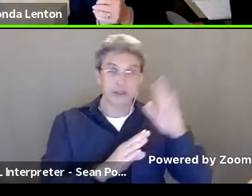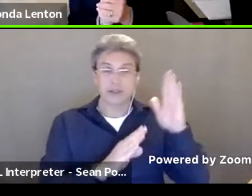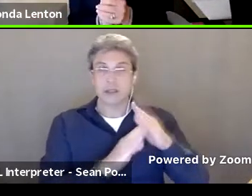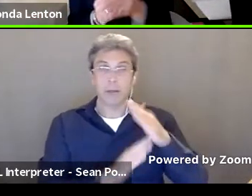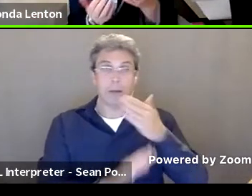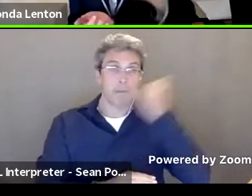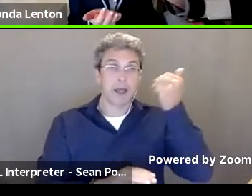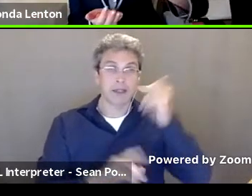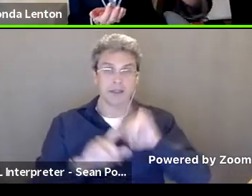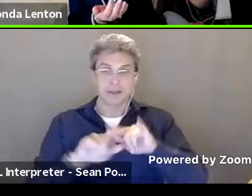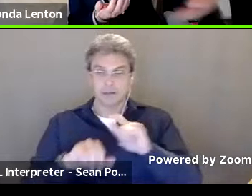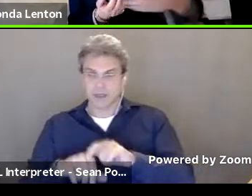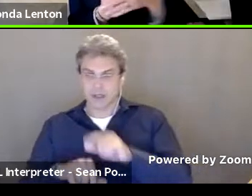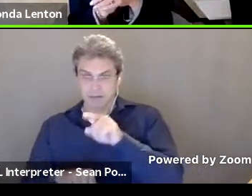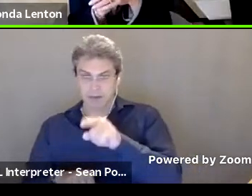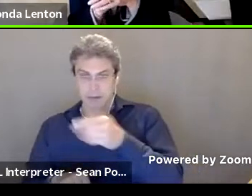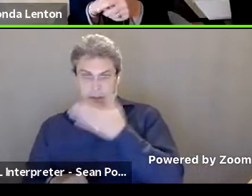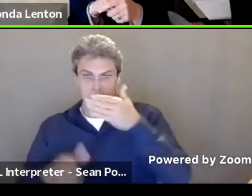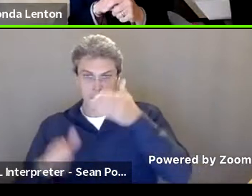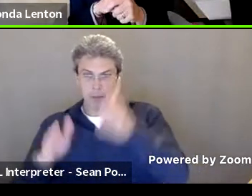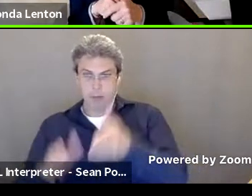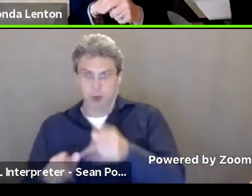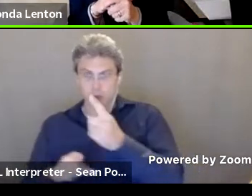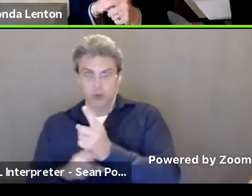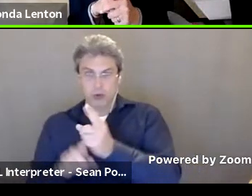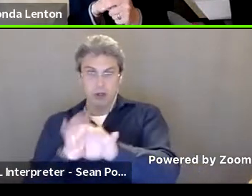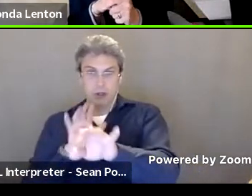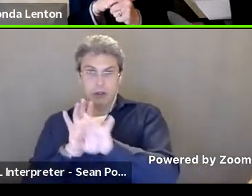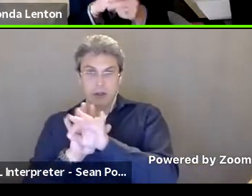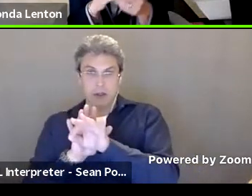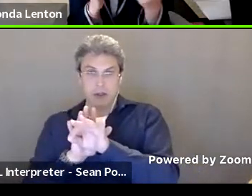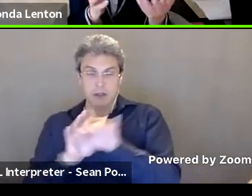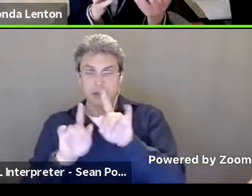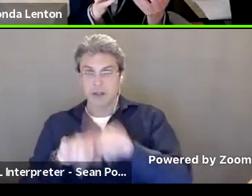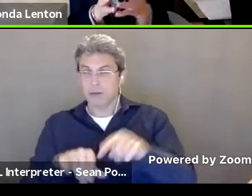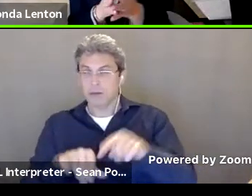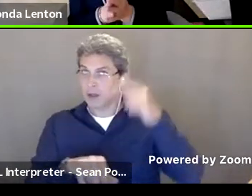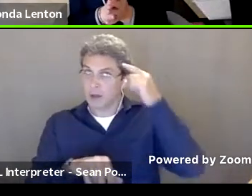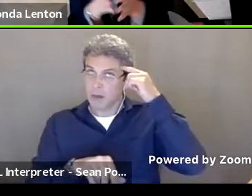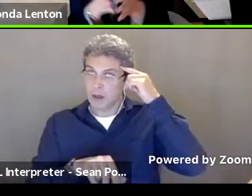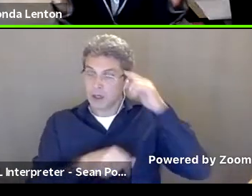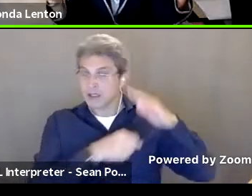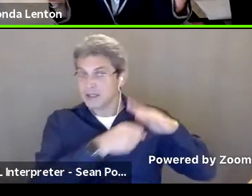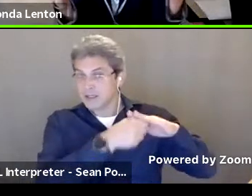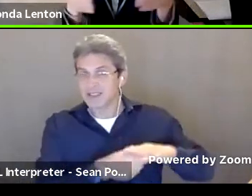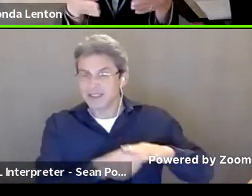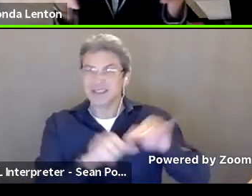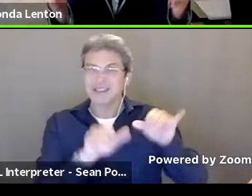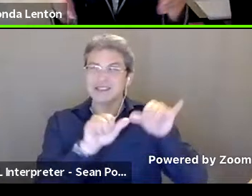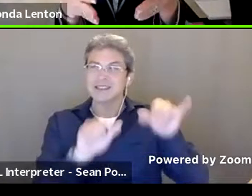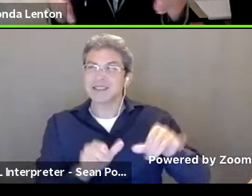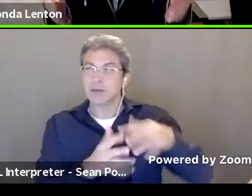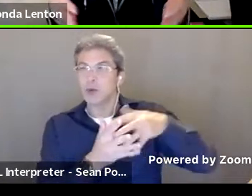merit while thinking about how you're breaking down systemic racism, for example. These things can go, in fact, they should